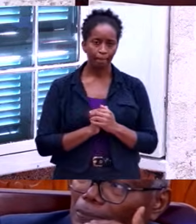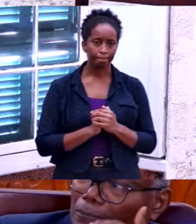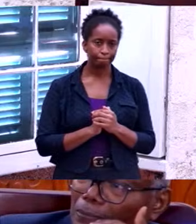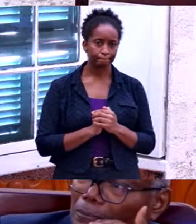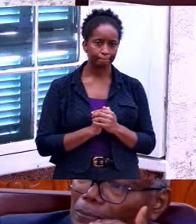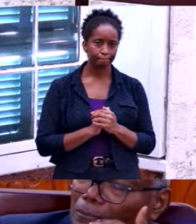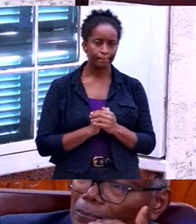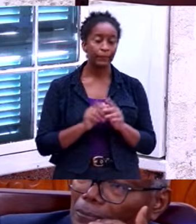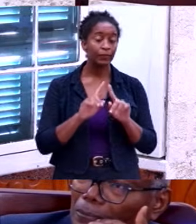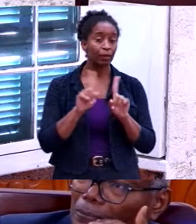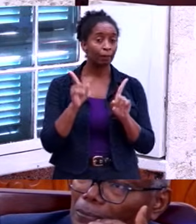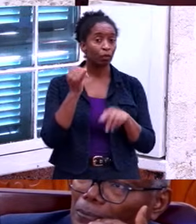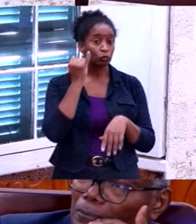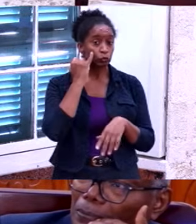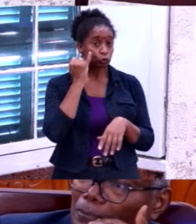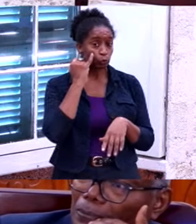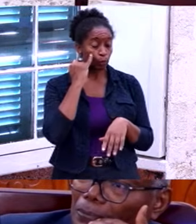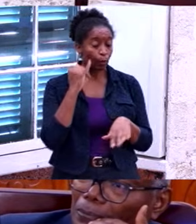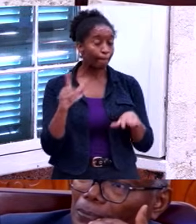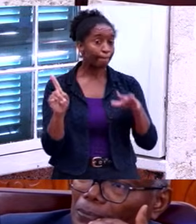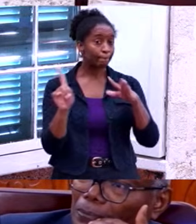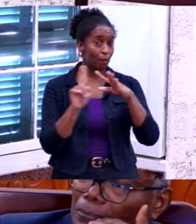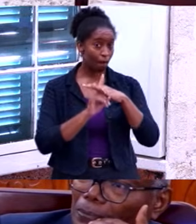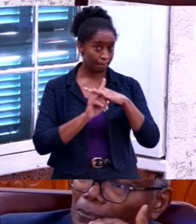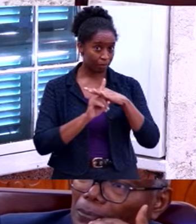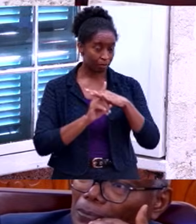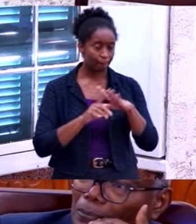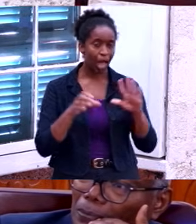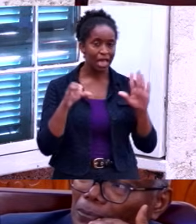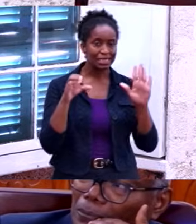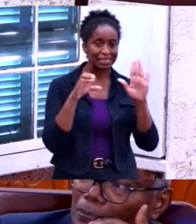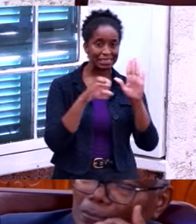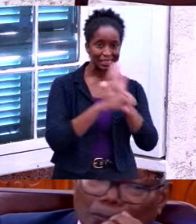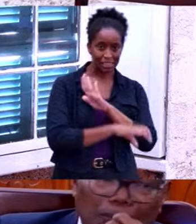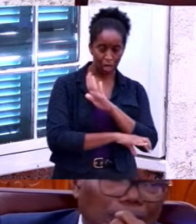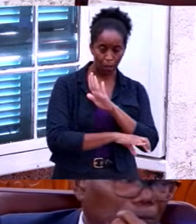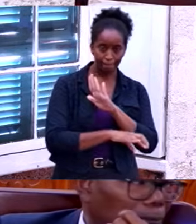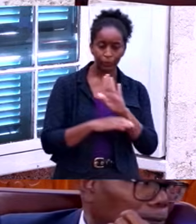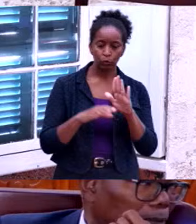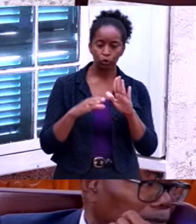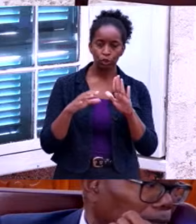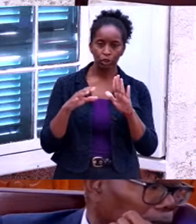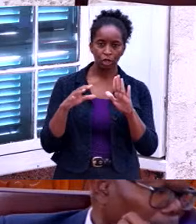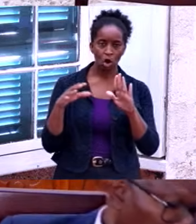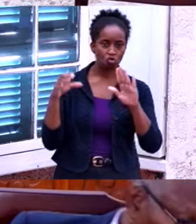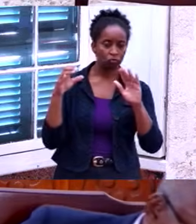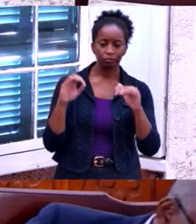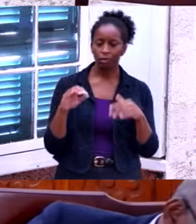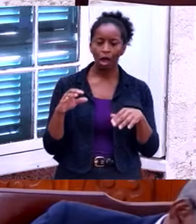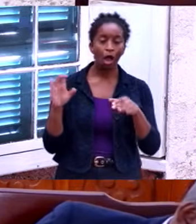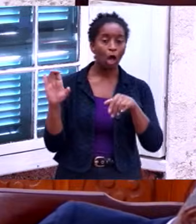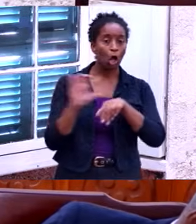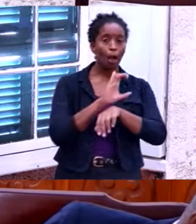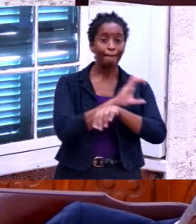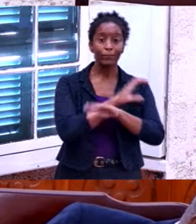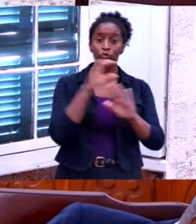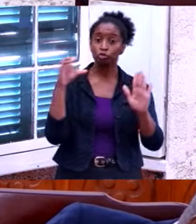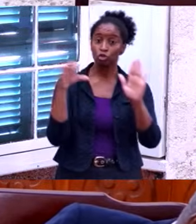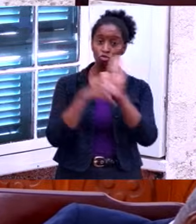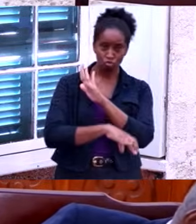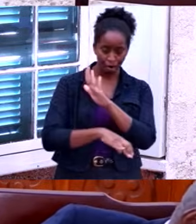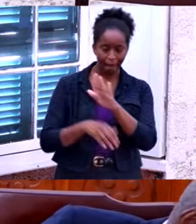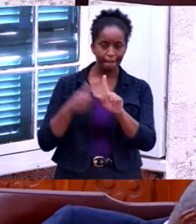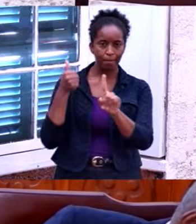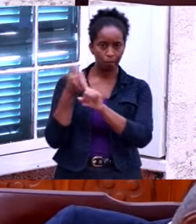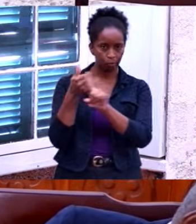cyber attacks on the country. The president may decide, look, COVID is no longer a problem, but these cyber